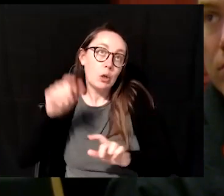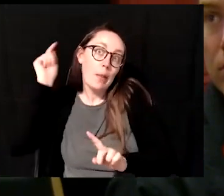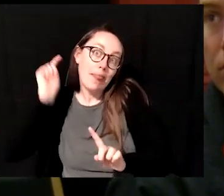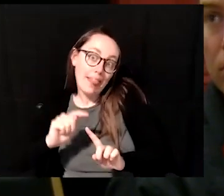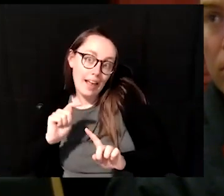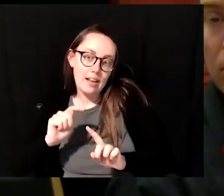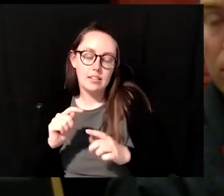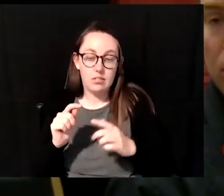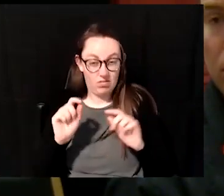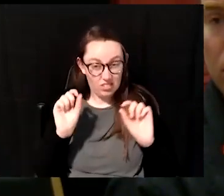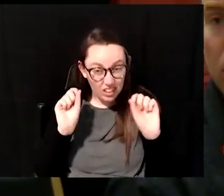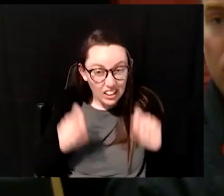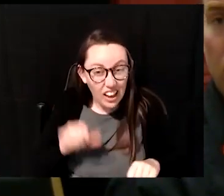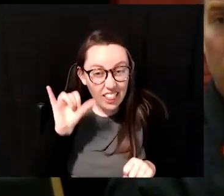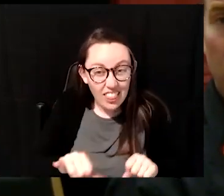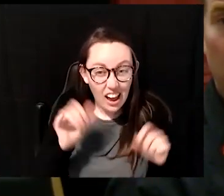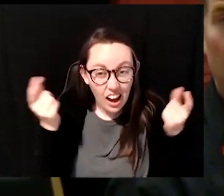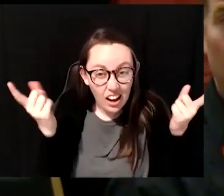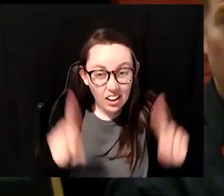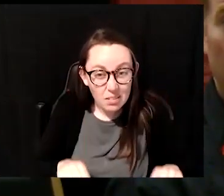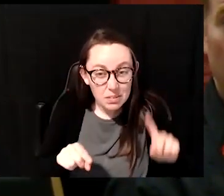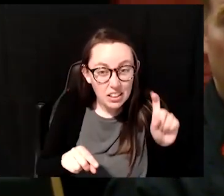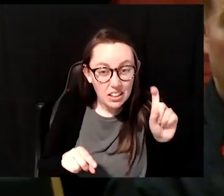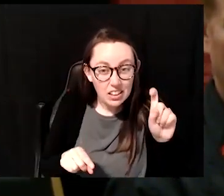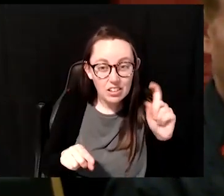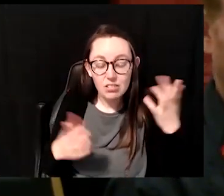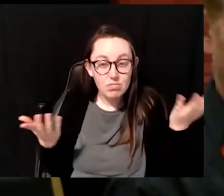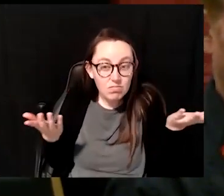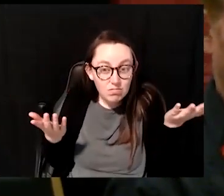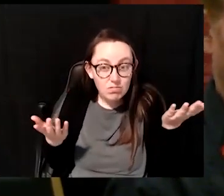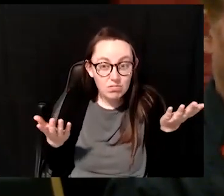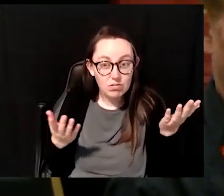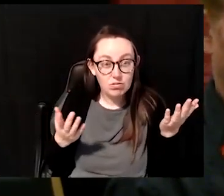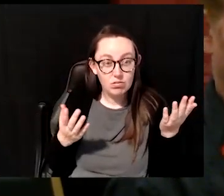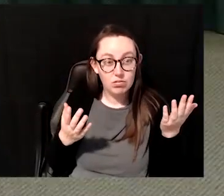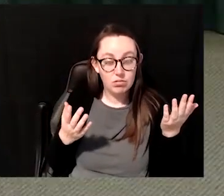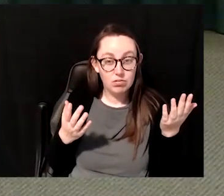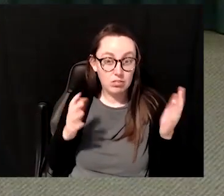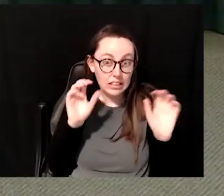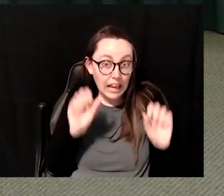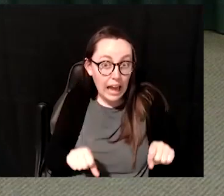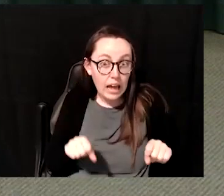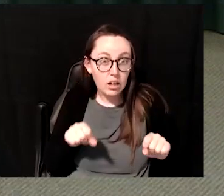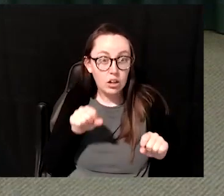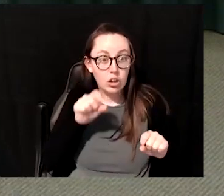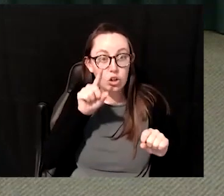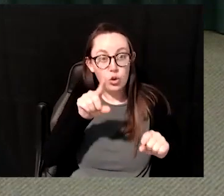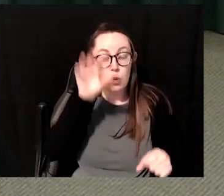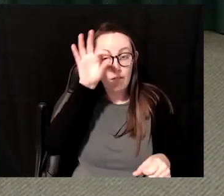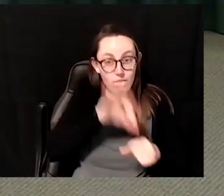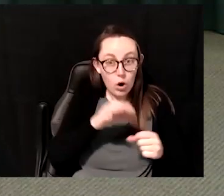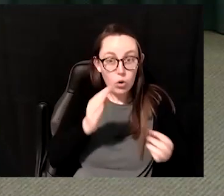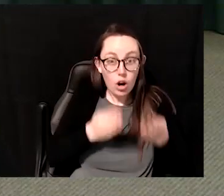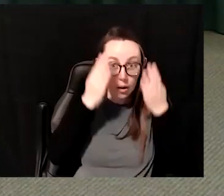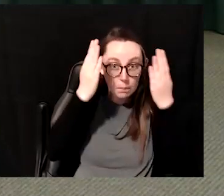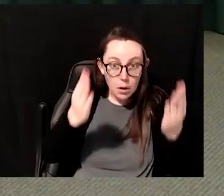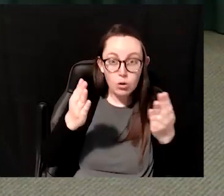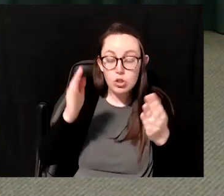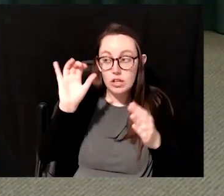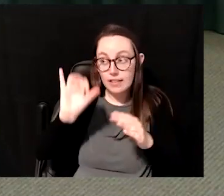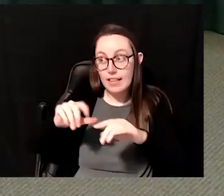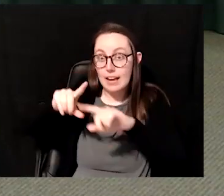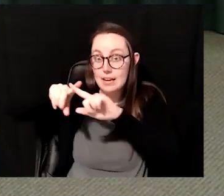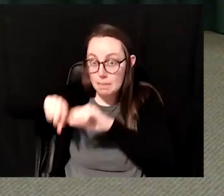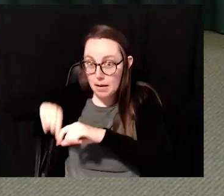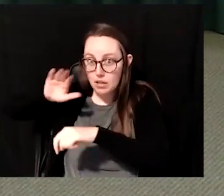you know can you do you have that power and if so would you consider it um I'm not sure the answer